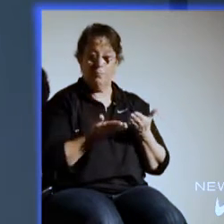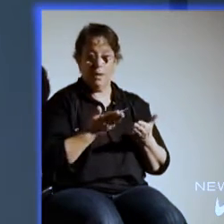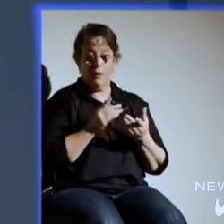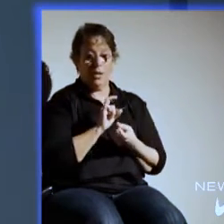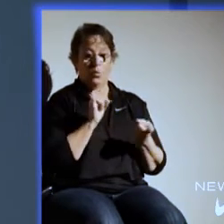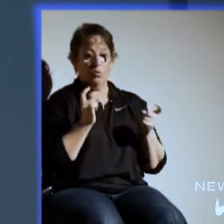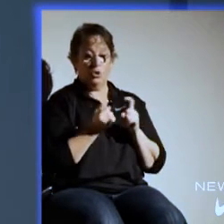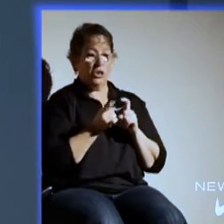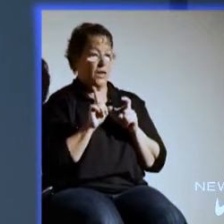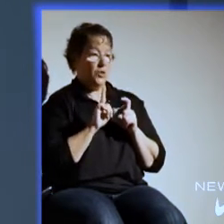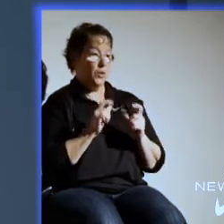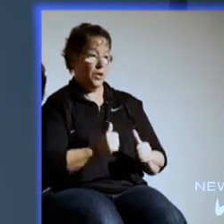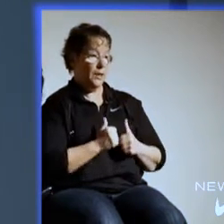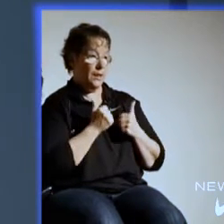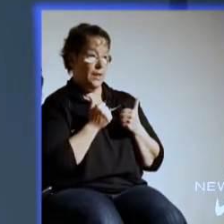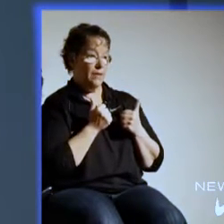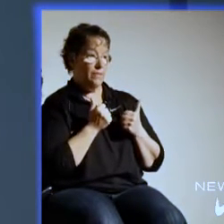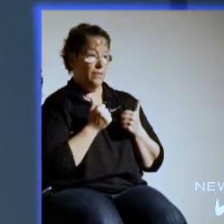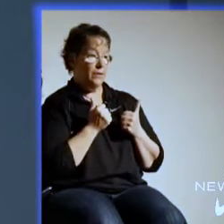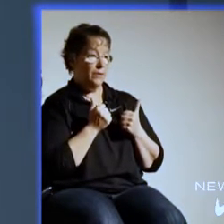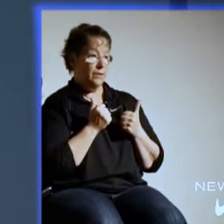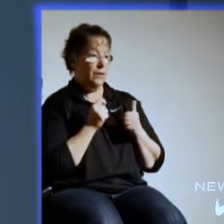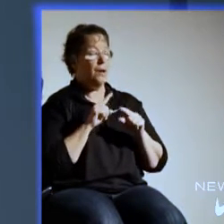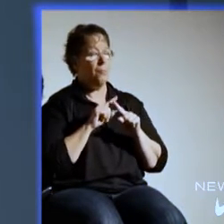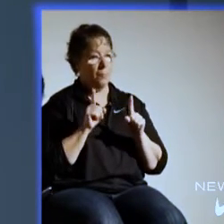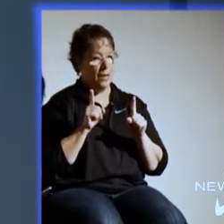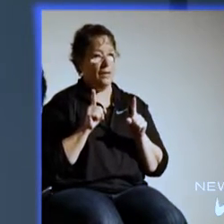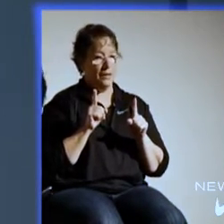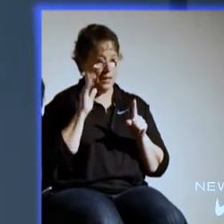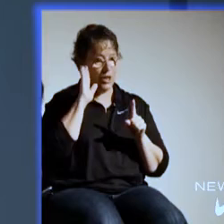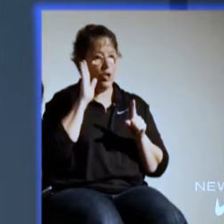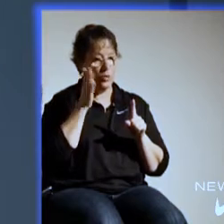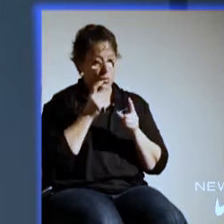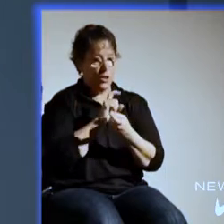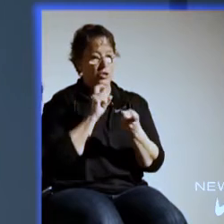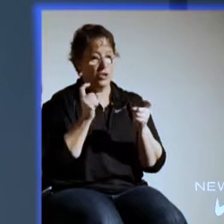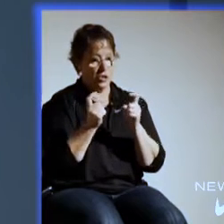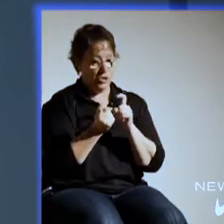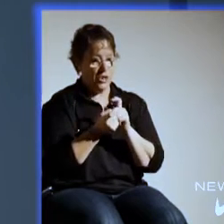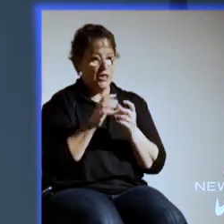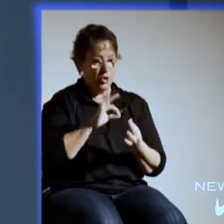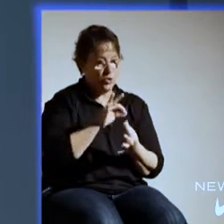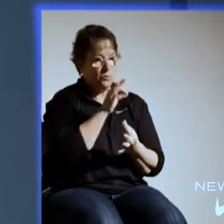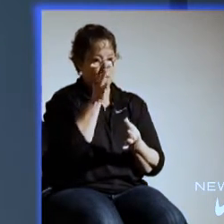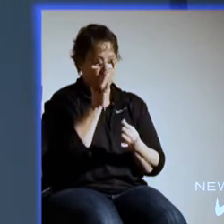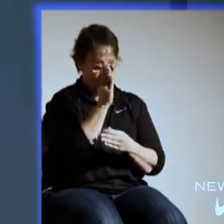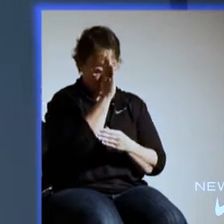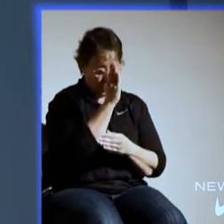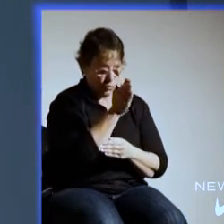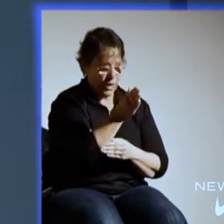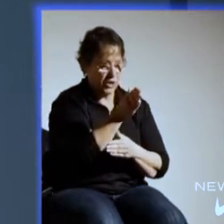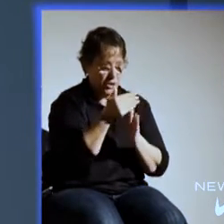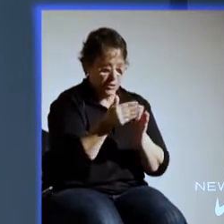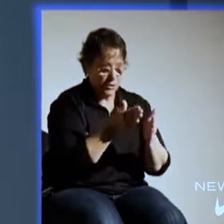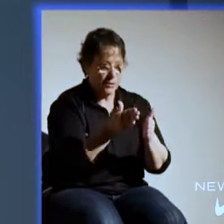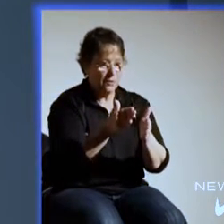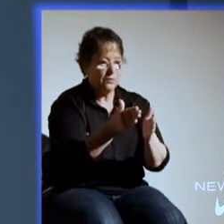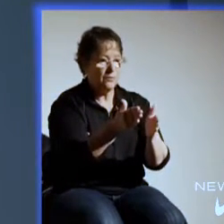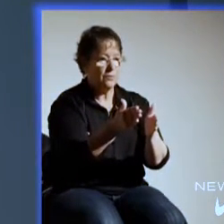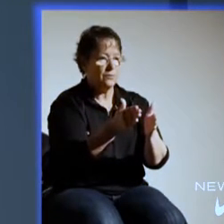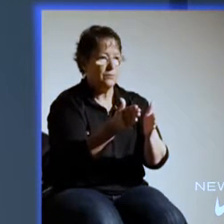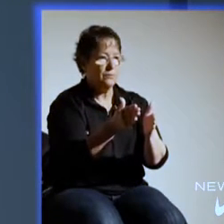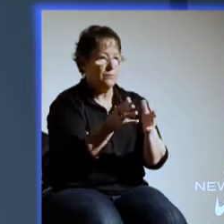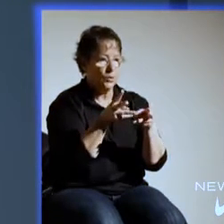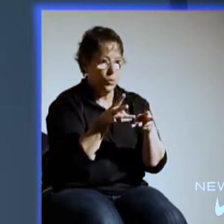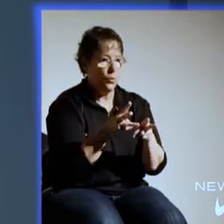address, but he will absolutely change your spiritual direction. The question today